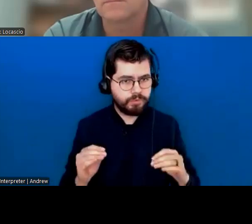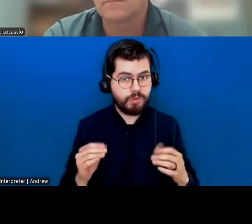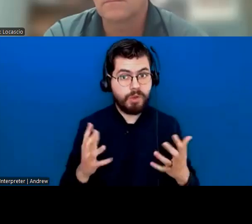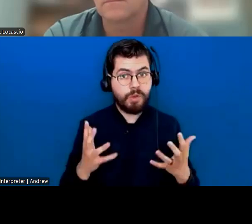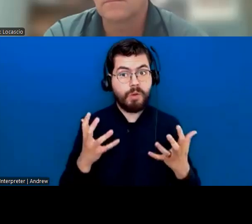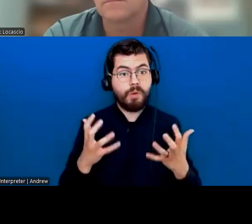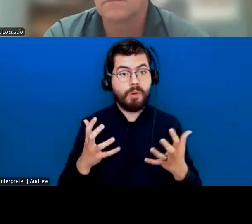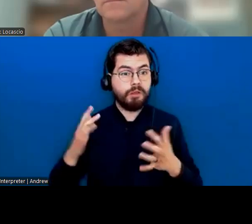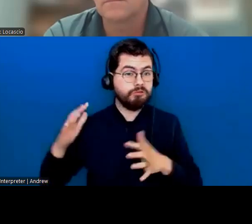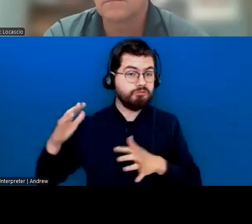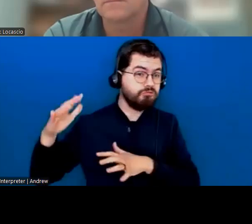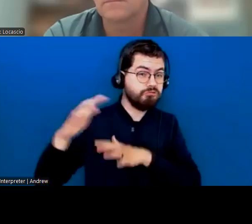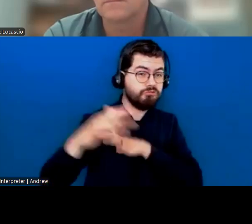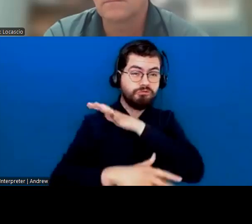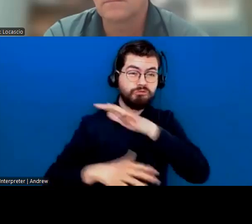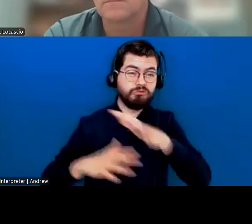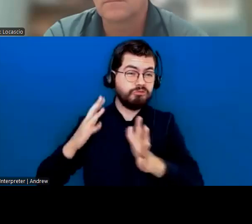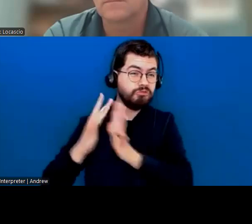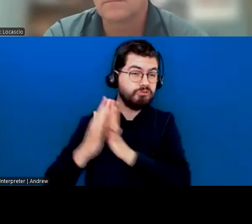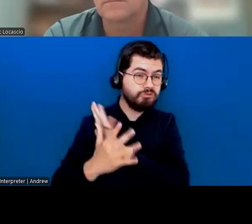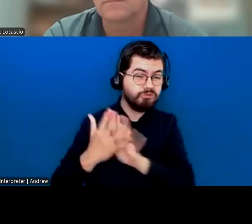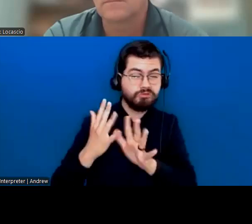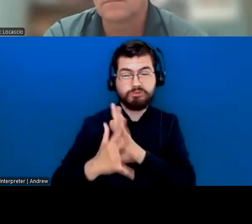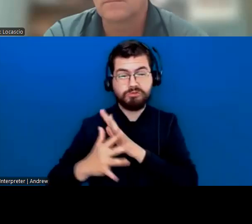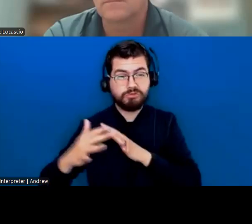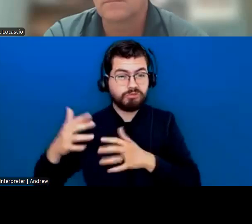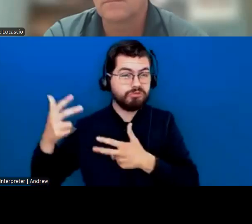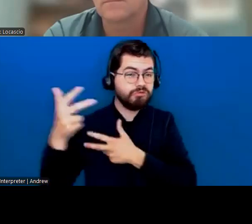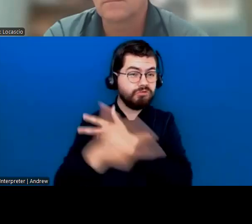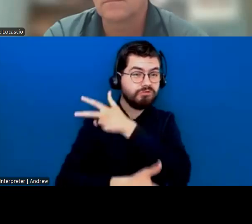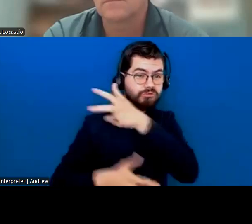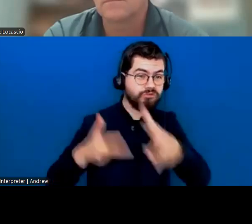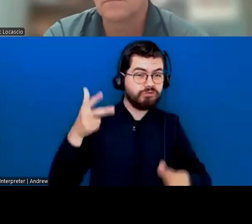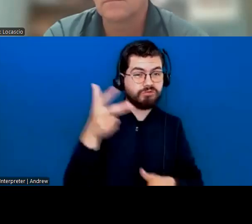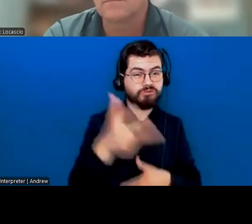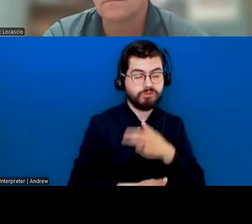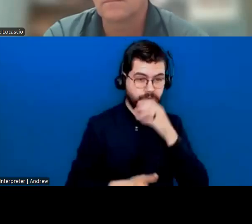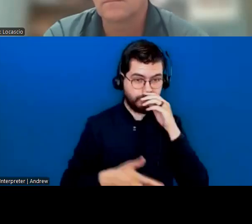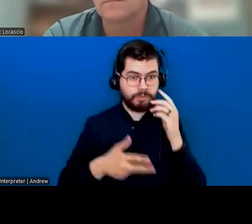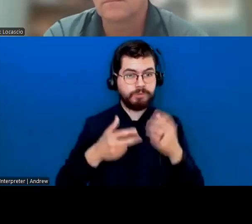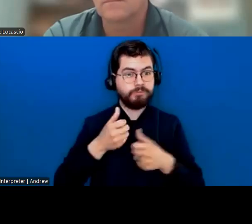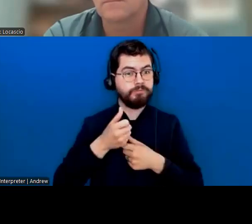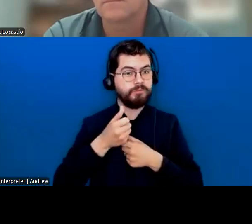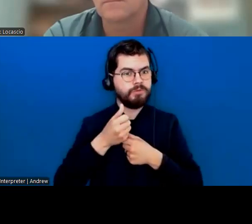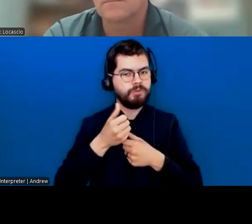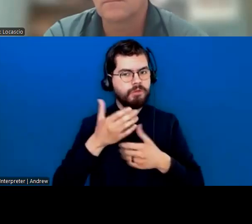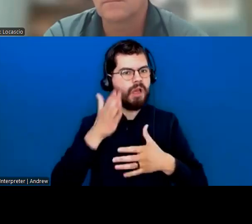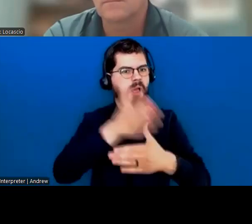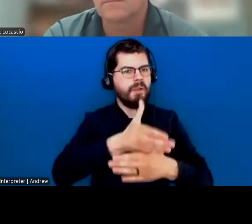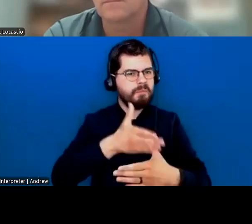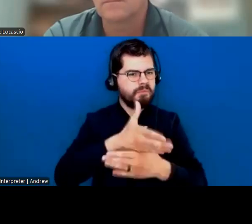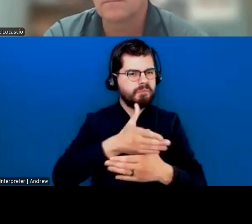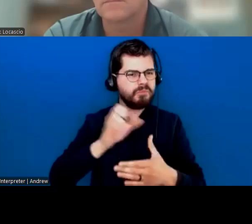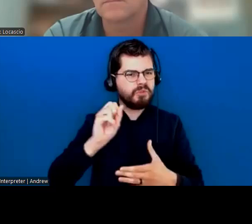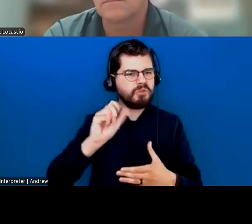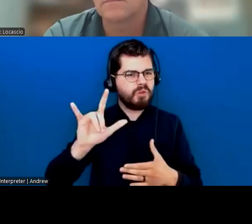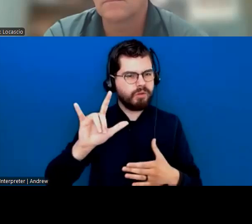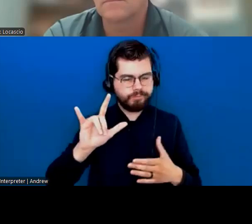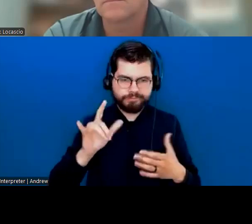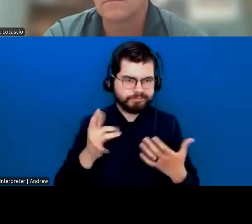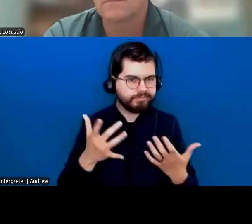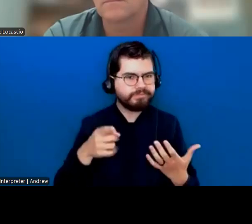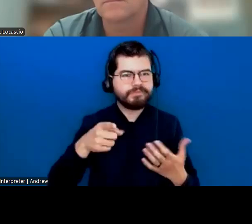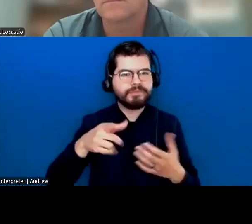out there cutting ruts and really causing severe soil disturbance. It degrades the site, and the